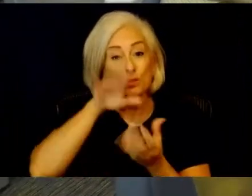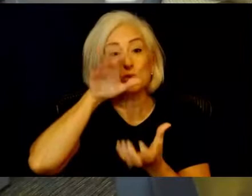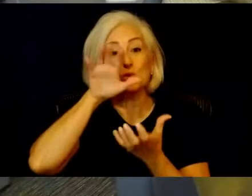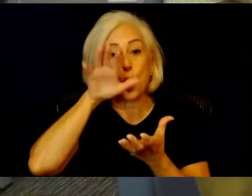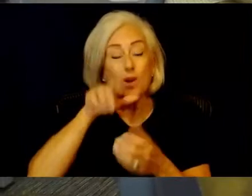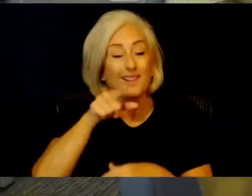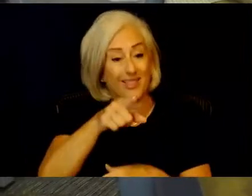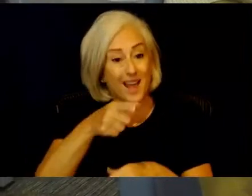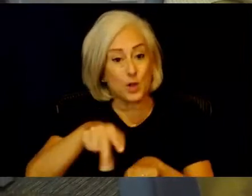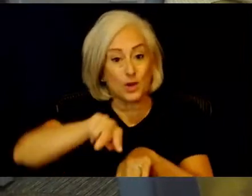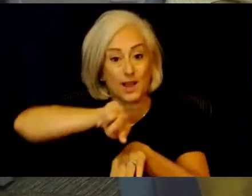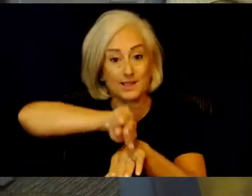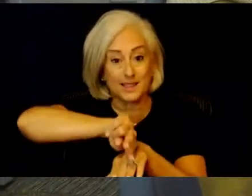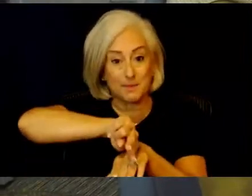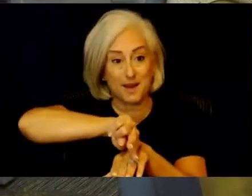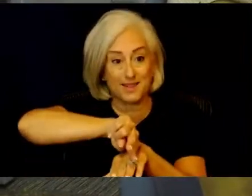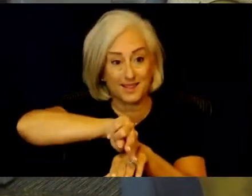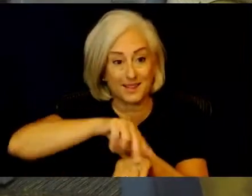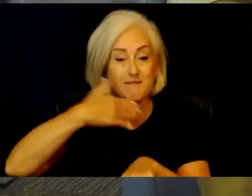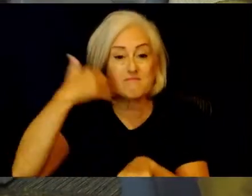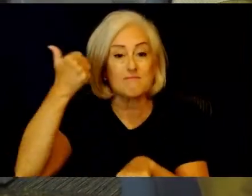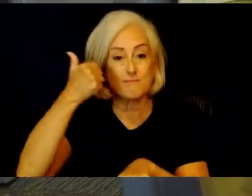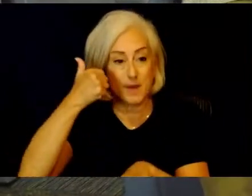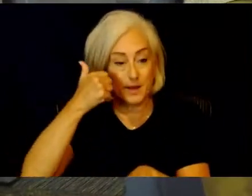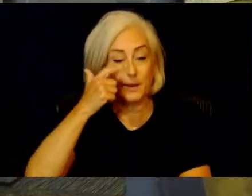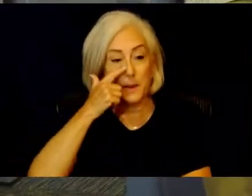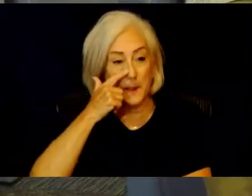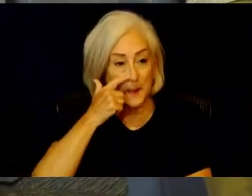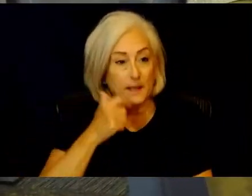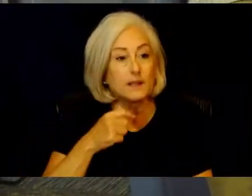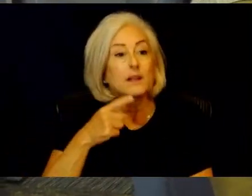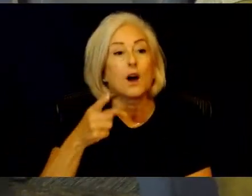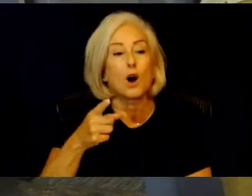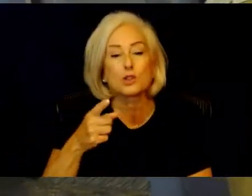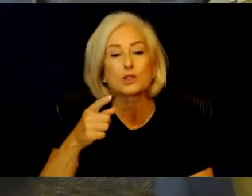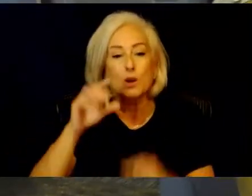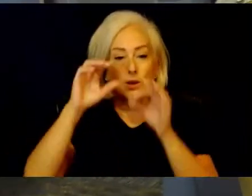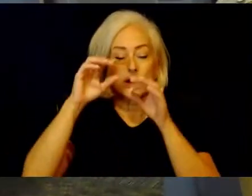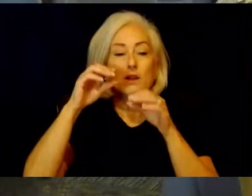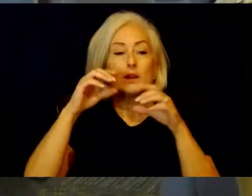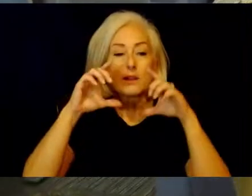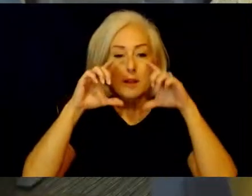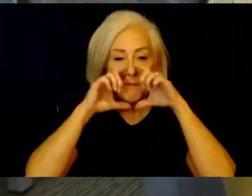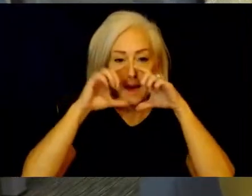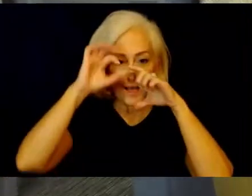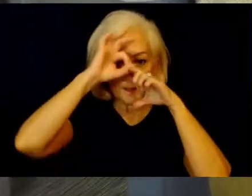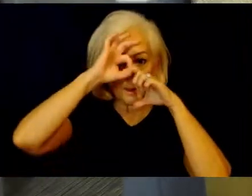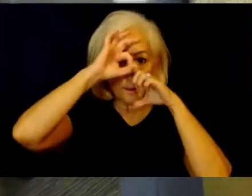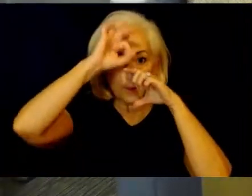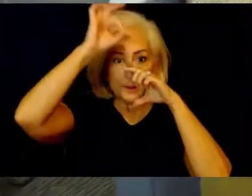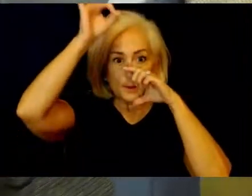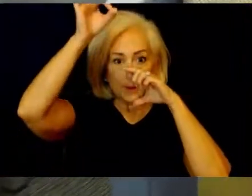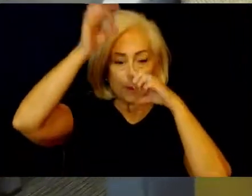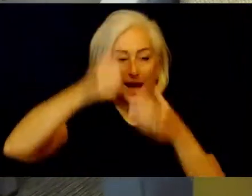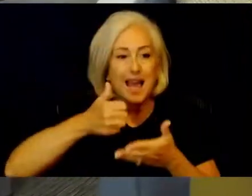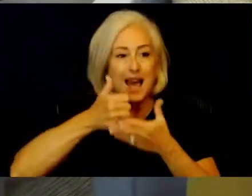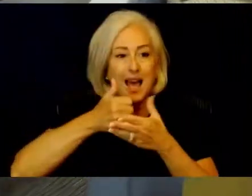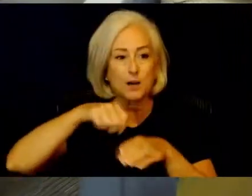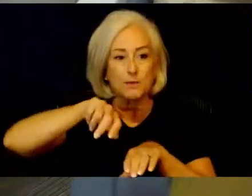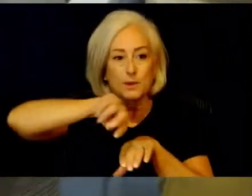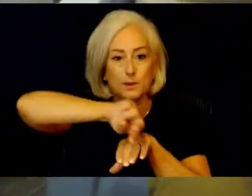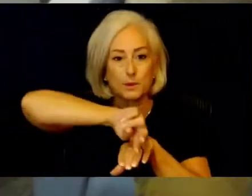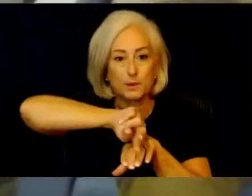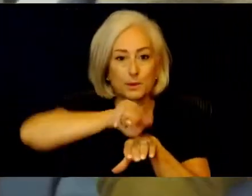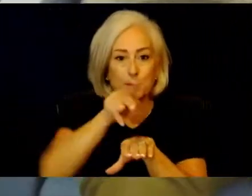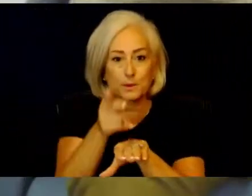You can do Just that. gotta figure it out. There are also masks where the hose comes out at the top, and these are even better for side sleep because the hose can rotate, and you can be on the side, you